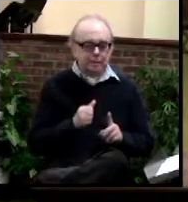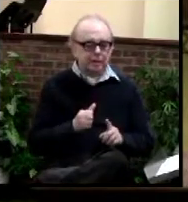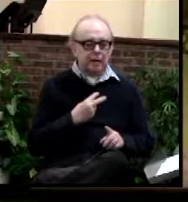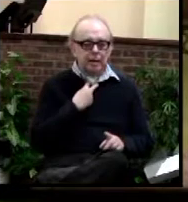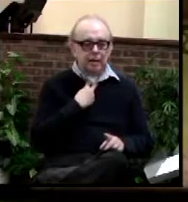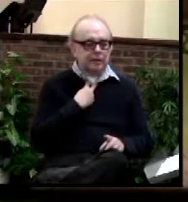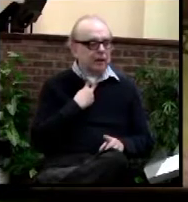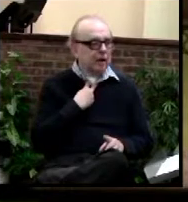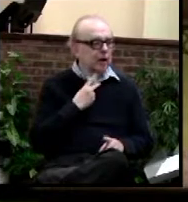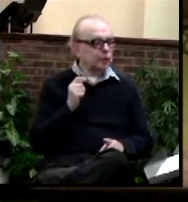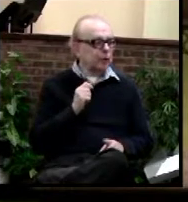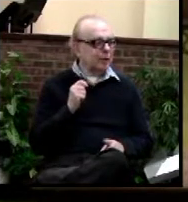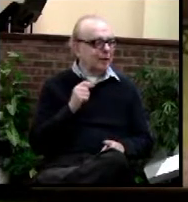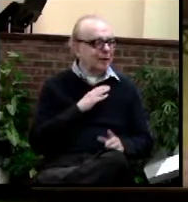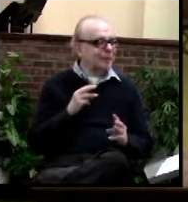way?